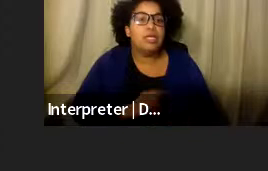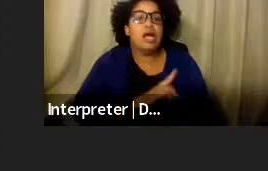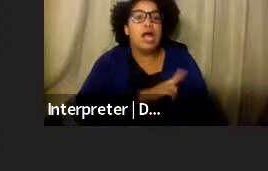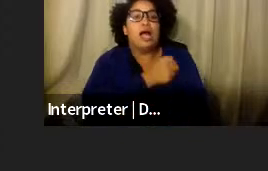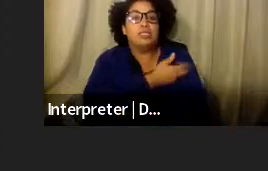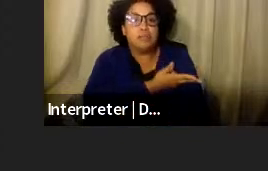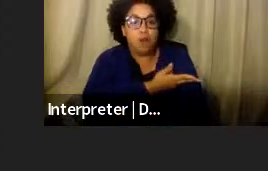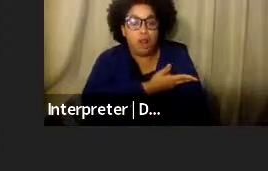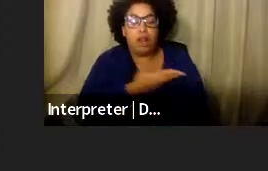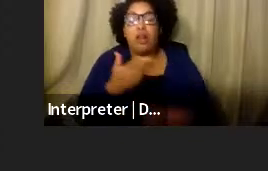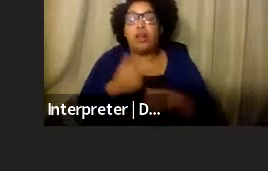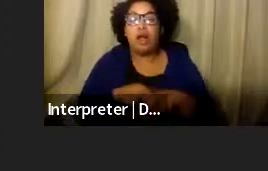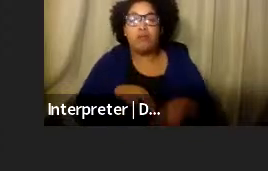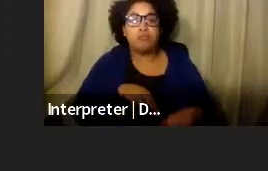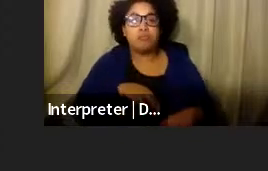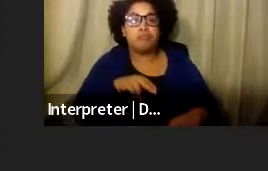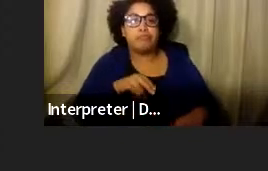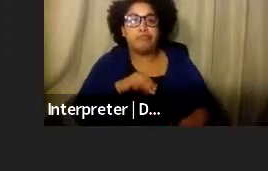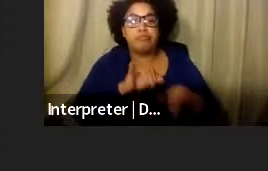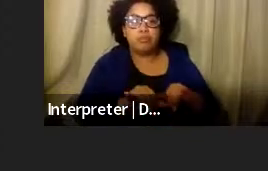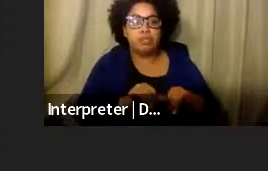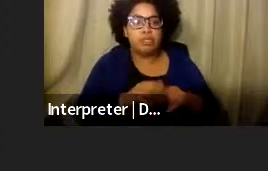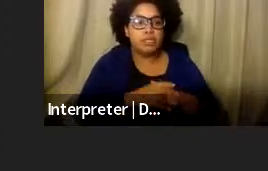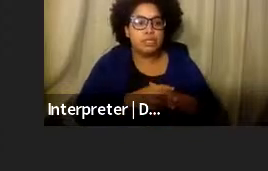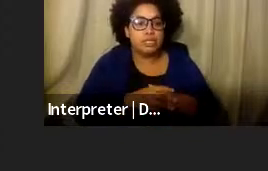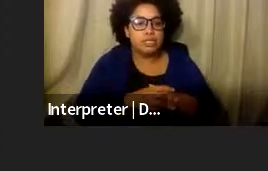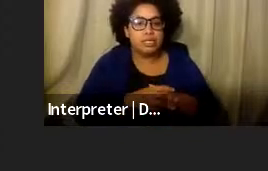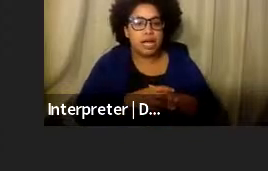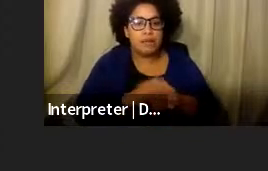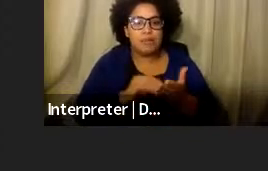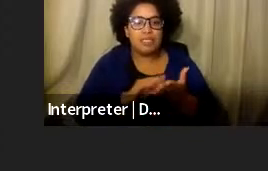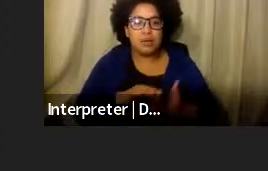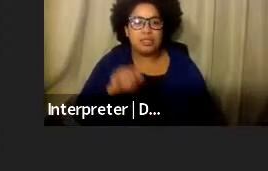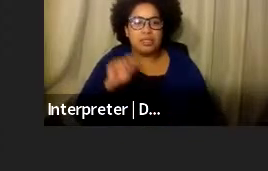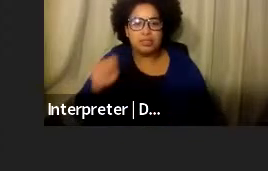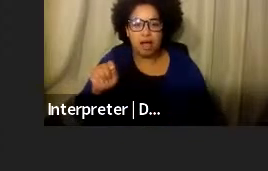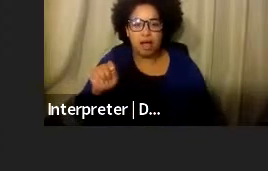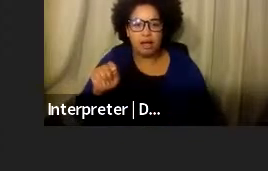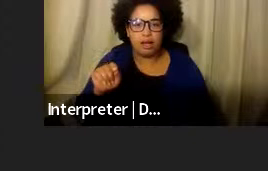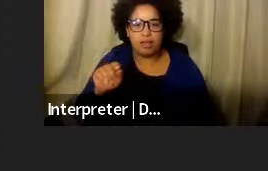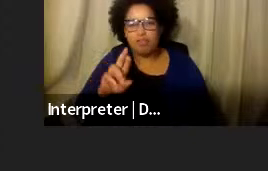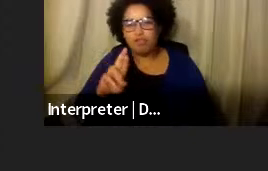Hospitalizations. So it seemed to move a little bit. I put a little dot here at the